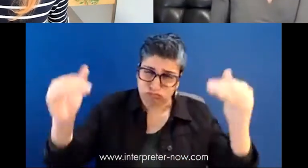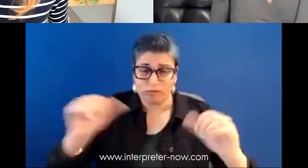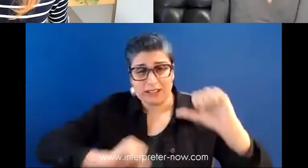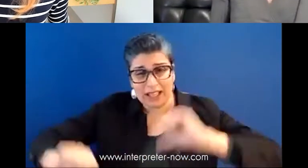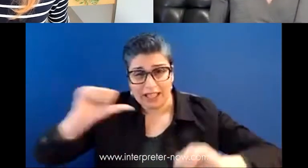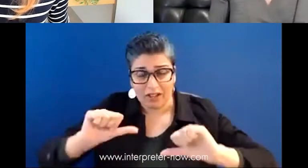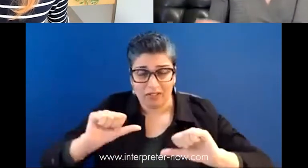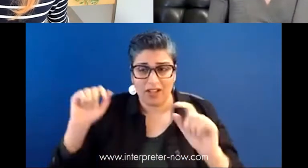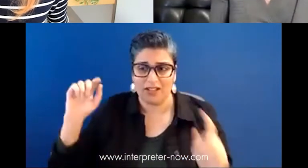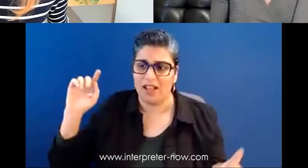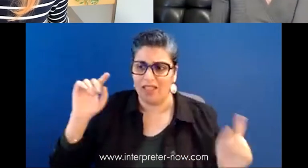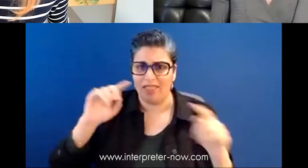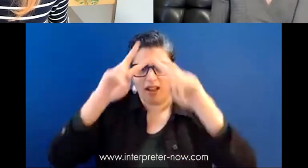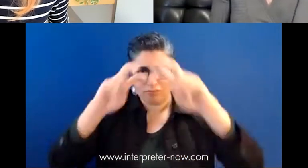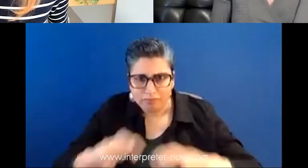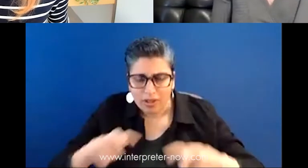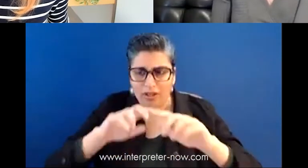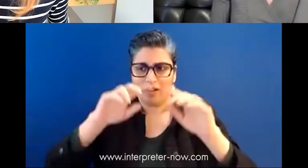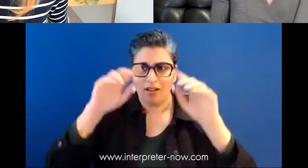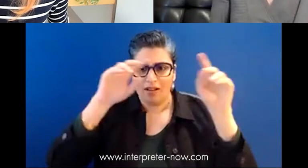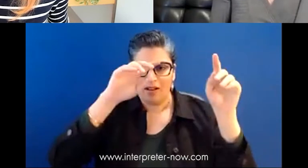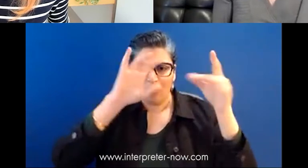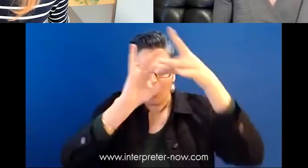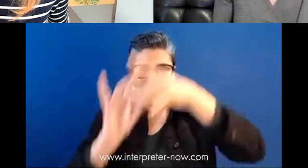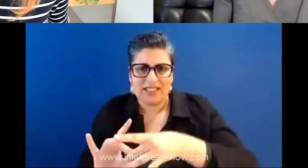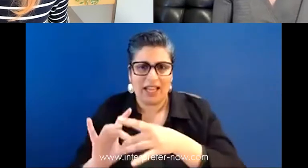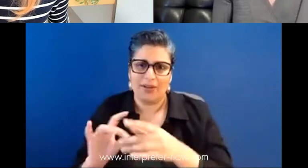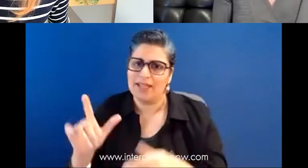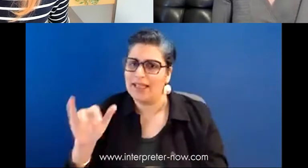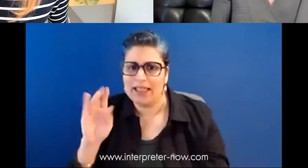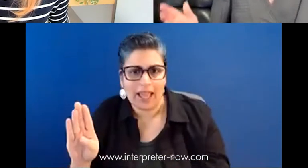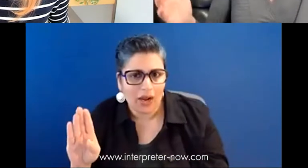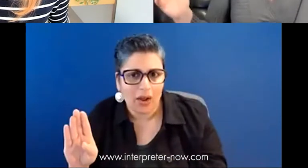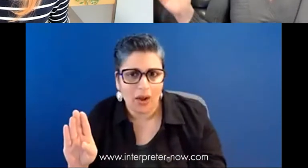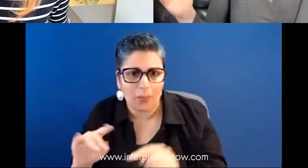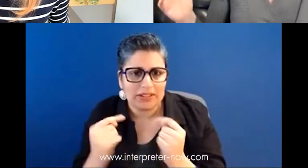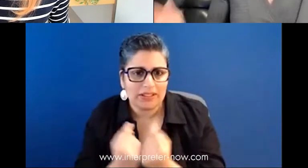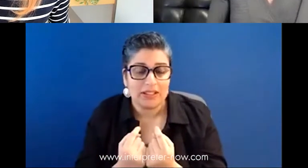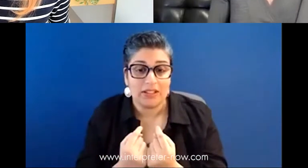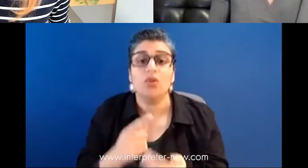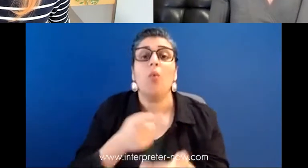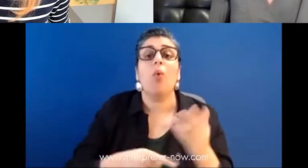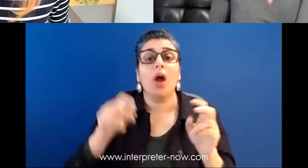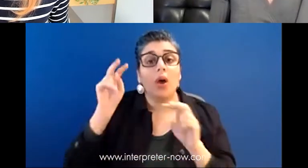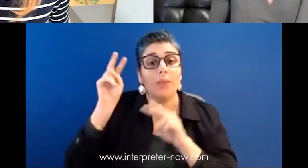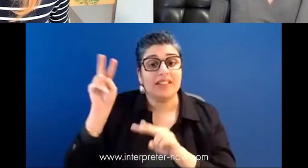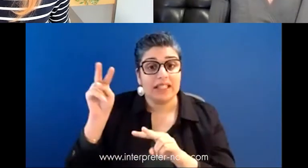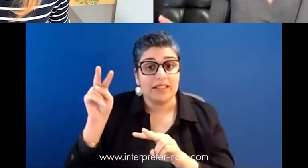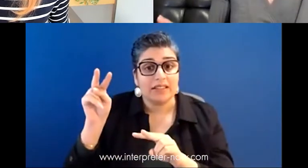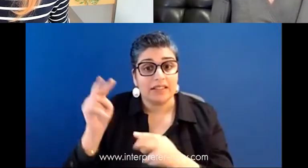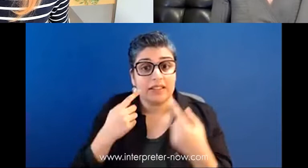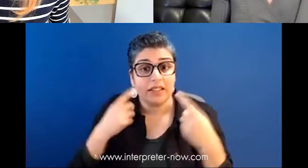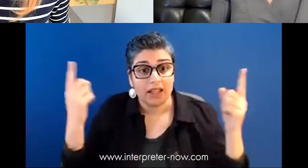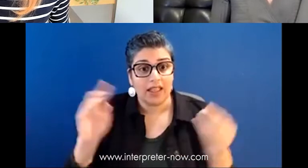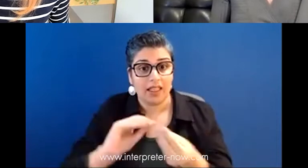experiments. What predicts collective intelligence in creative problem-solving experiments? One of the number one predictors is